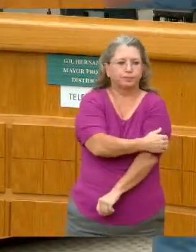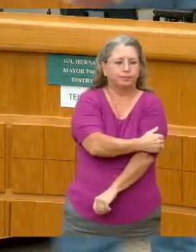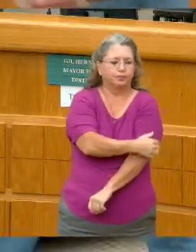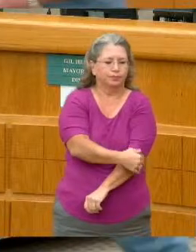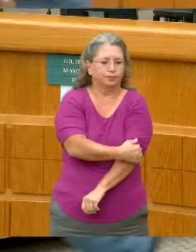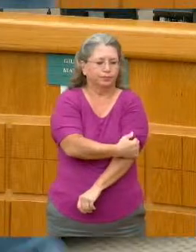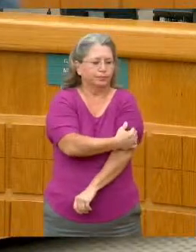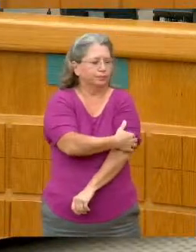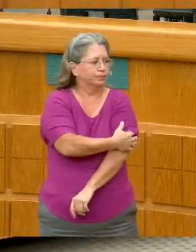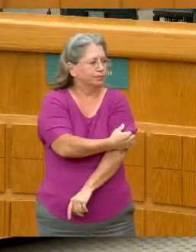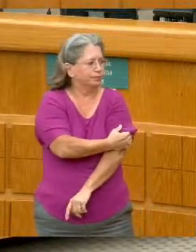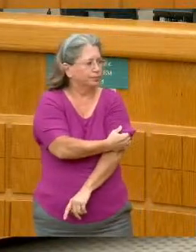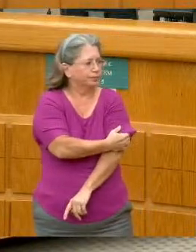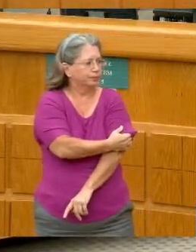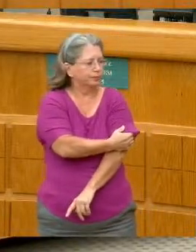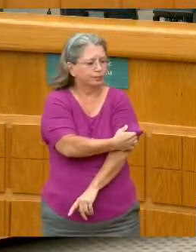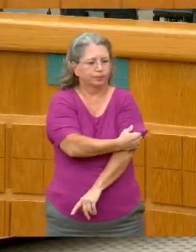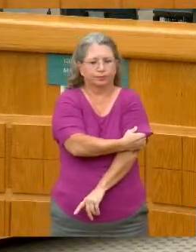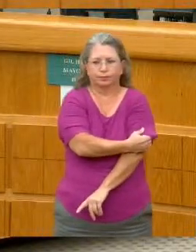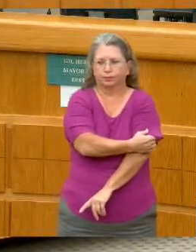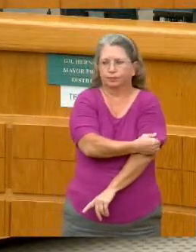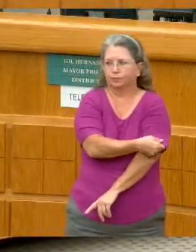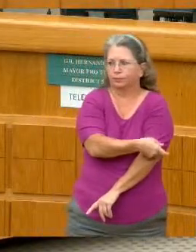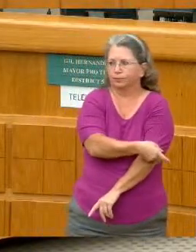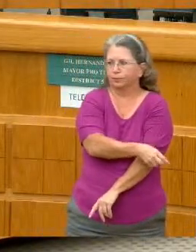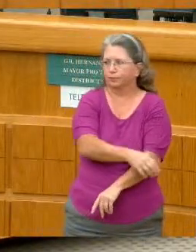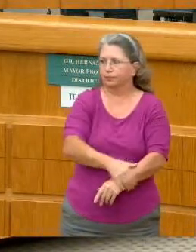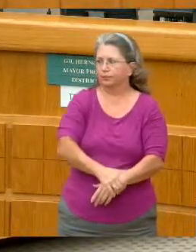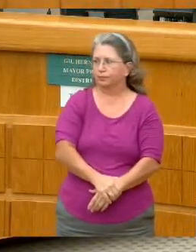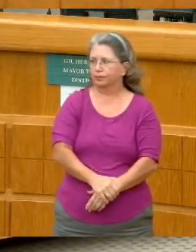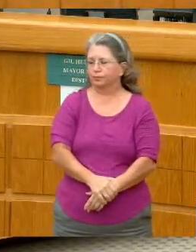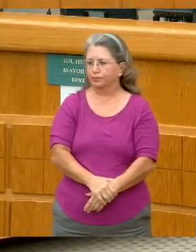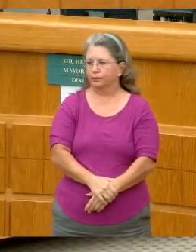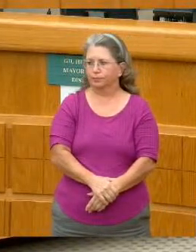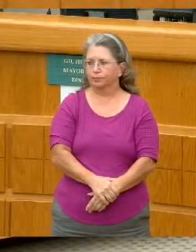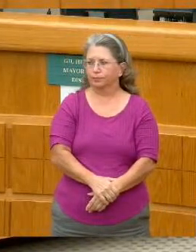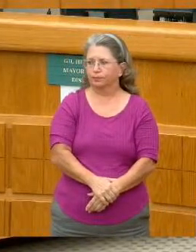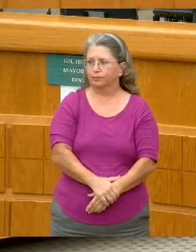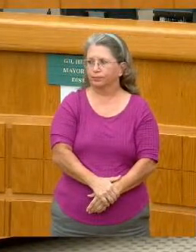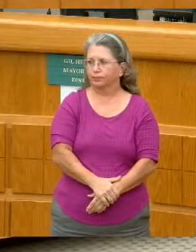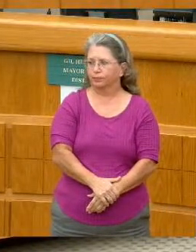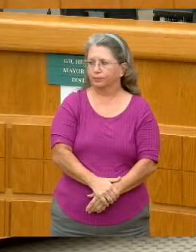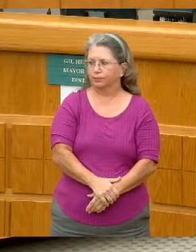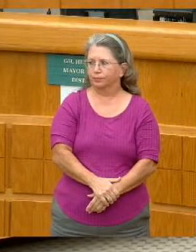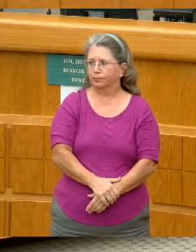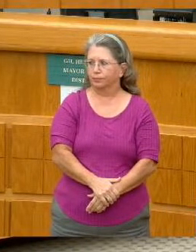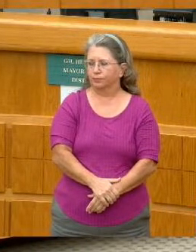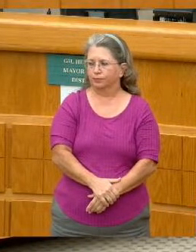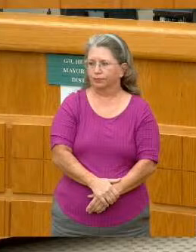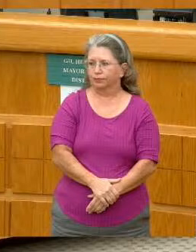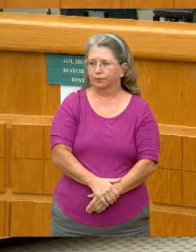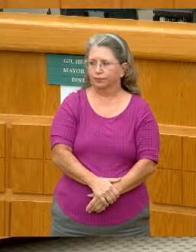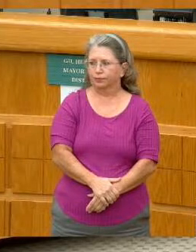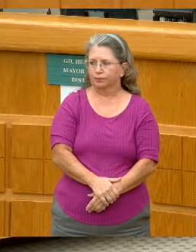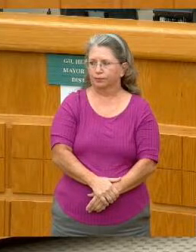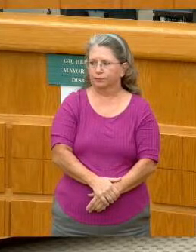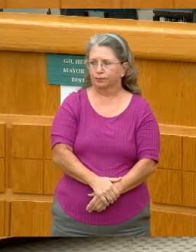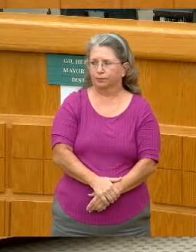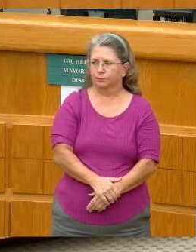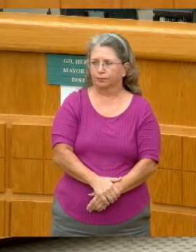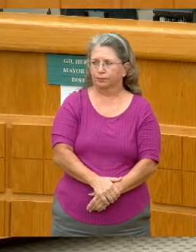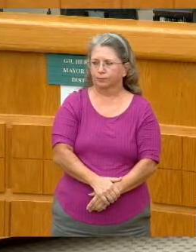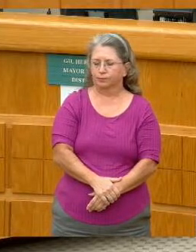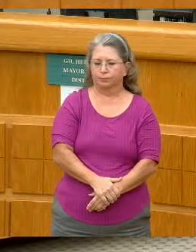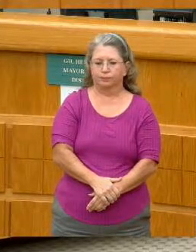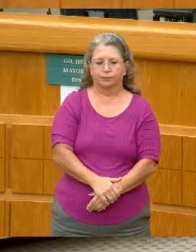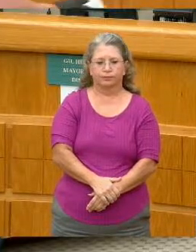Quiero primero agradecer a las personas que han estado cumpliendo con las órdenes. Hoy quiero tocar el tema del censo y el COVID, los cuales están relacionados. El